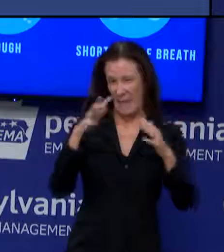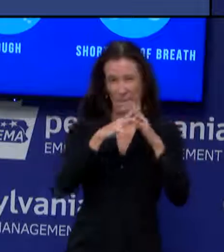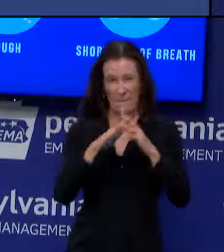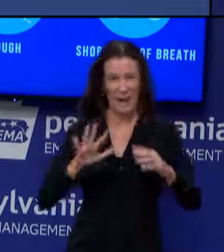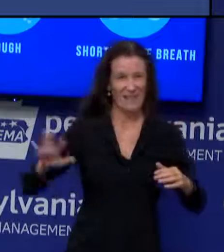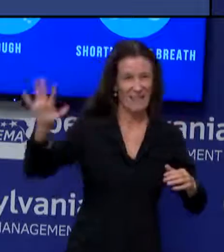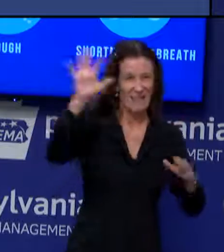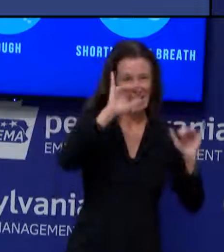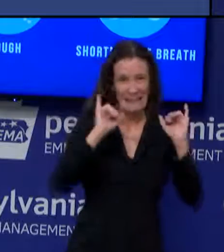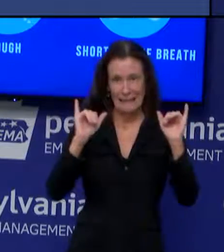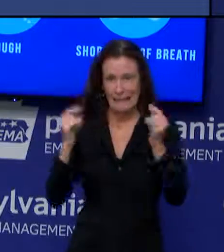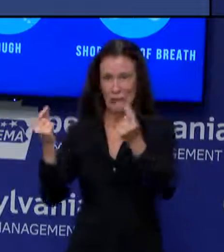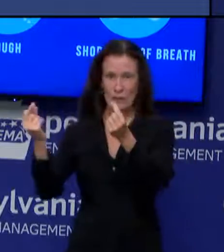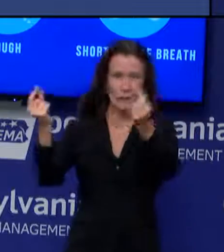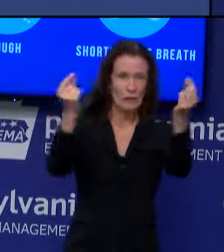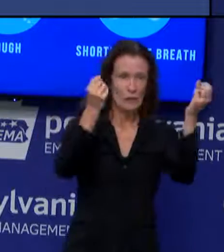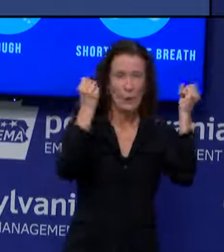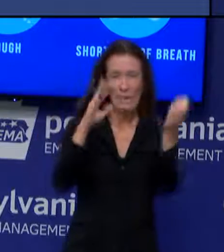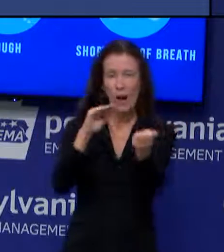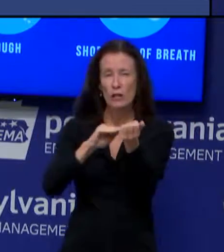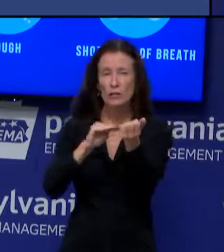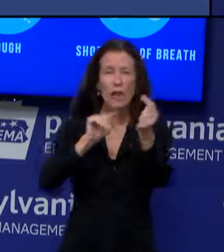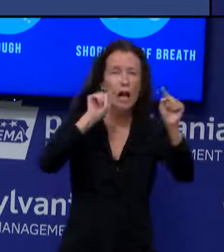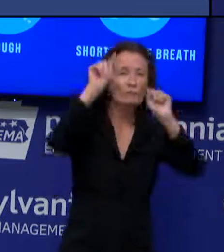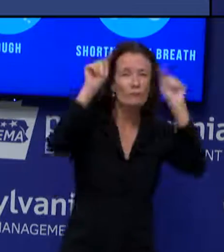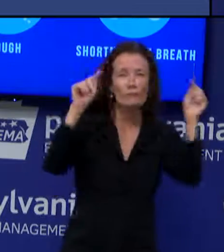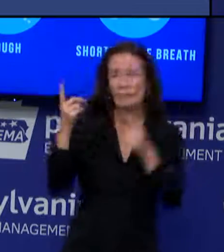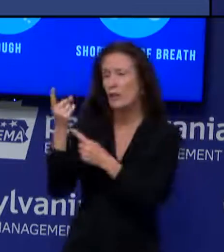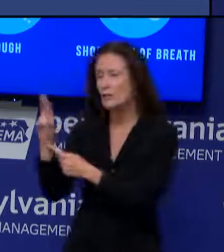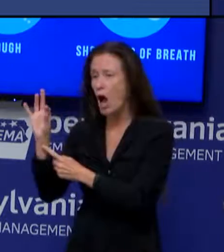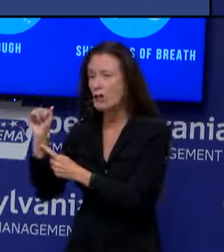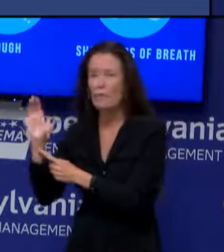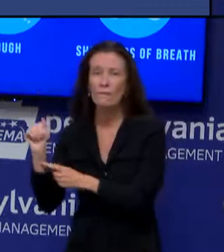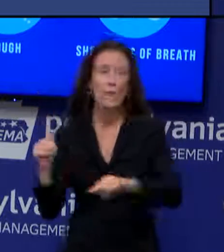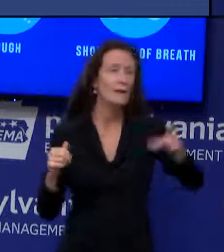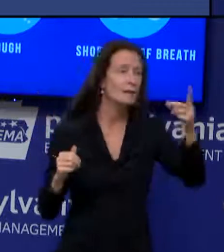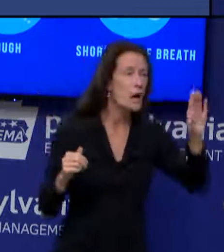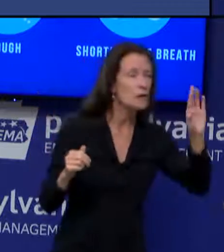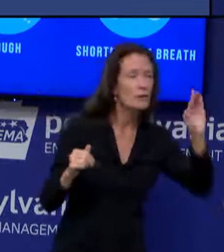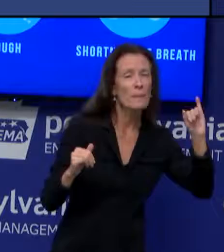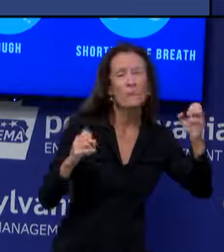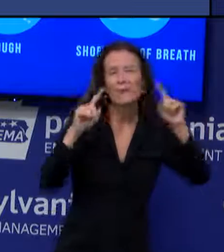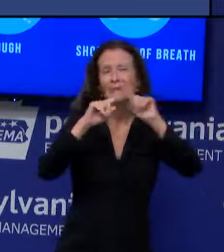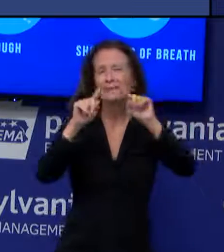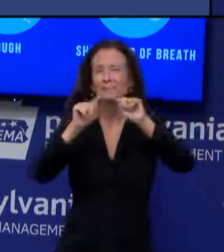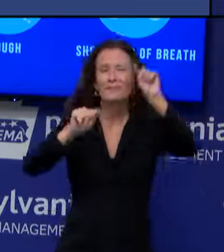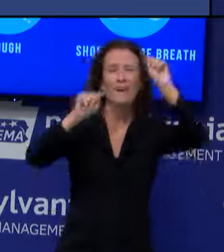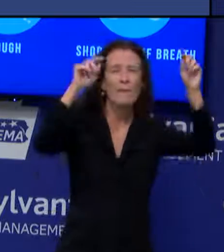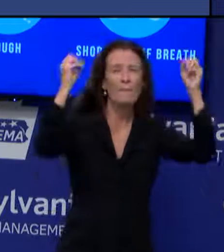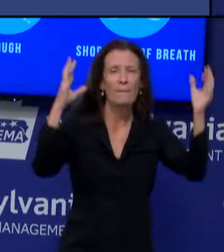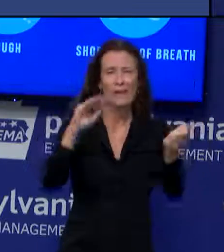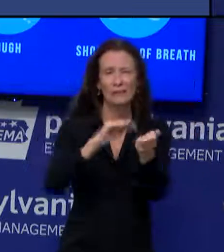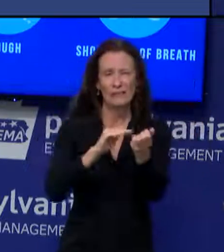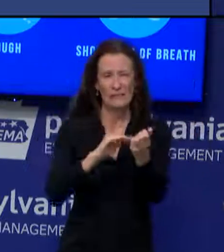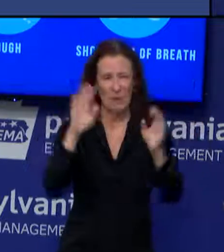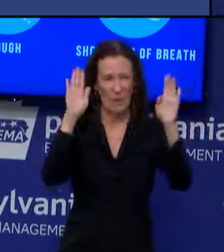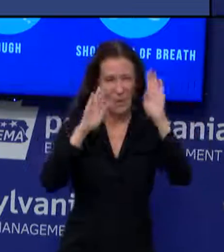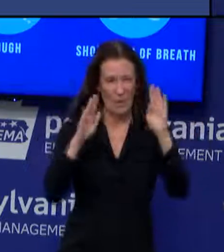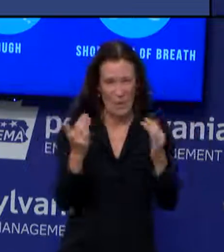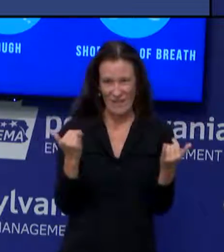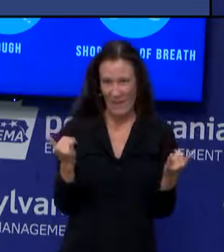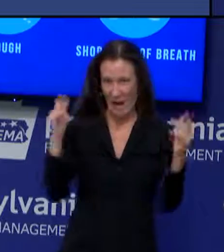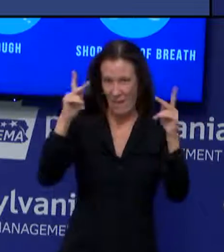experts such as Dr. Fauci, Dr. Birx, and others. As we go into colder weather, people spend more time